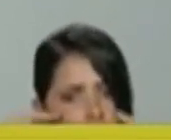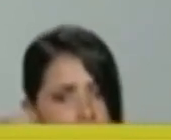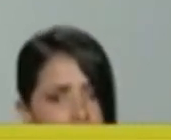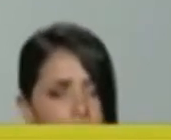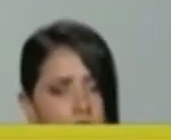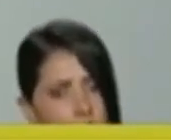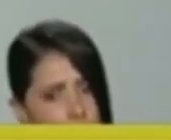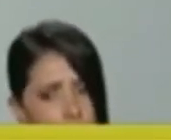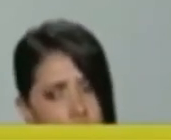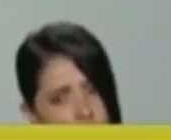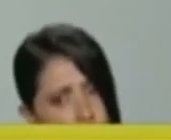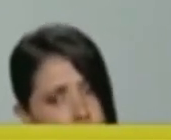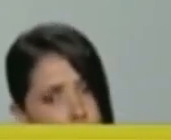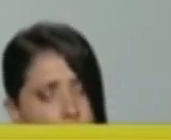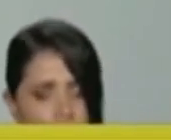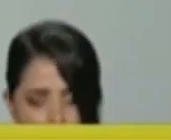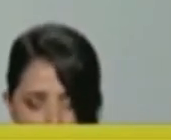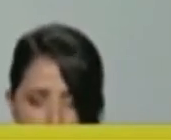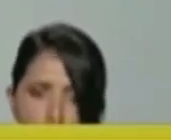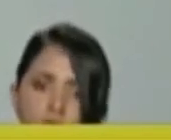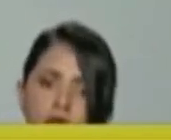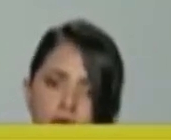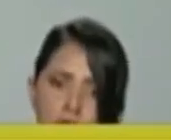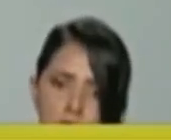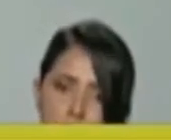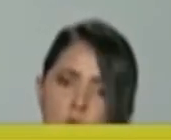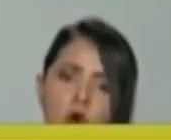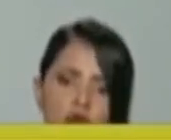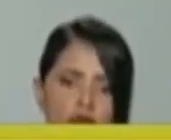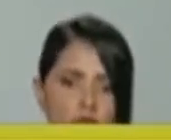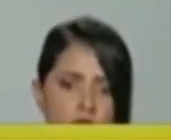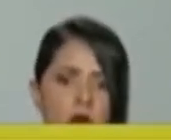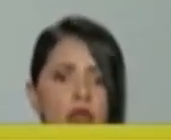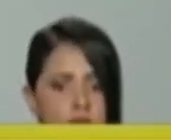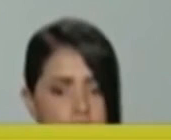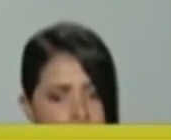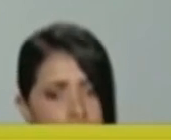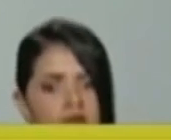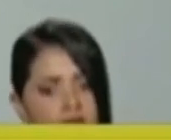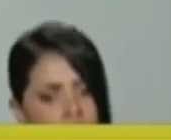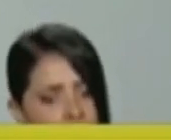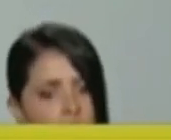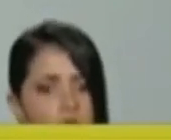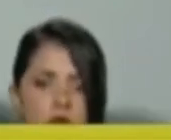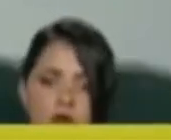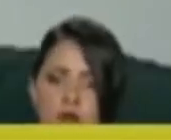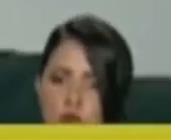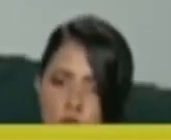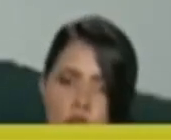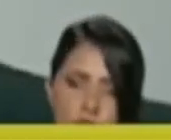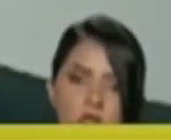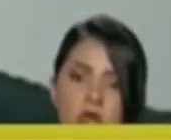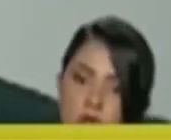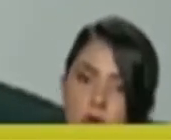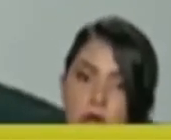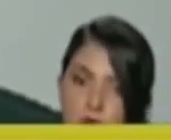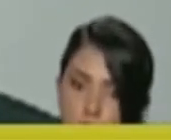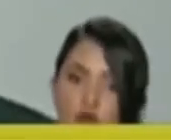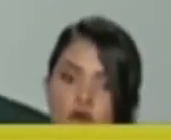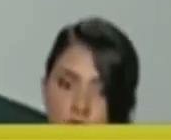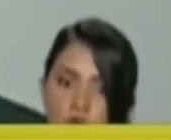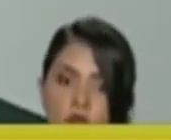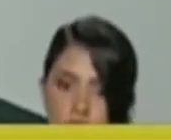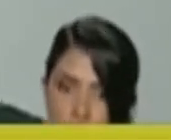Venezuela deserves to be respected, and only demanding respect and working together, we can consolidate a process of democracy